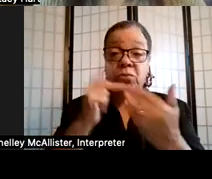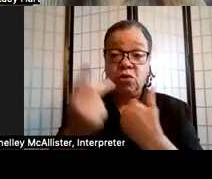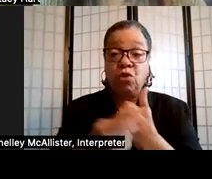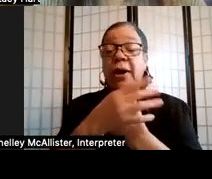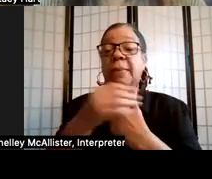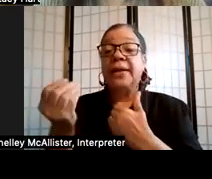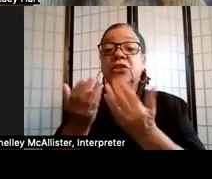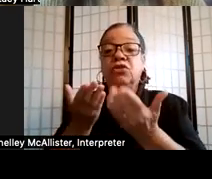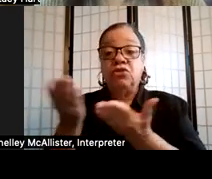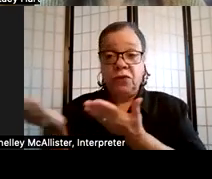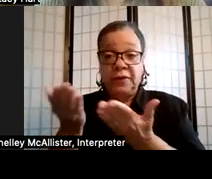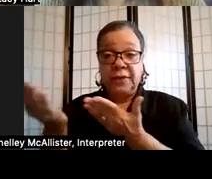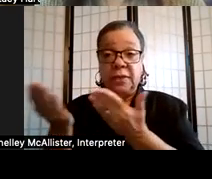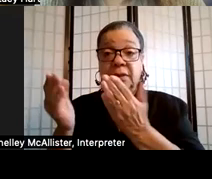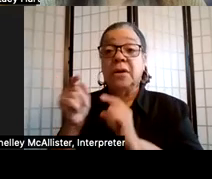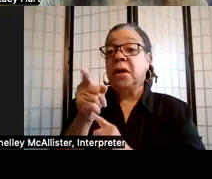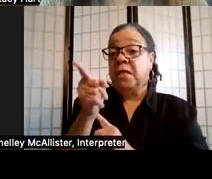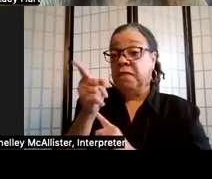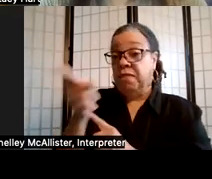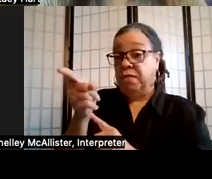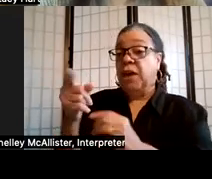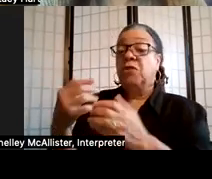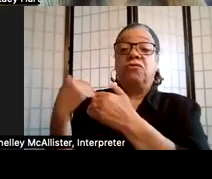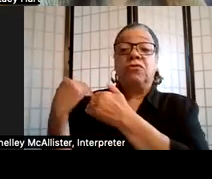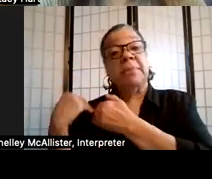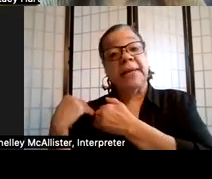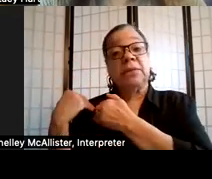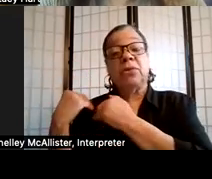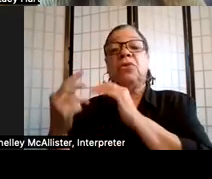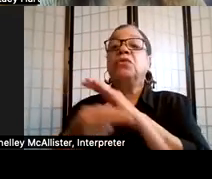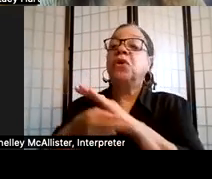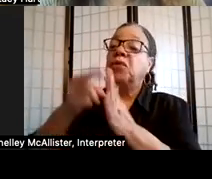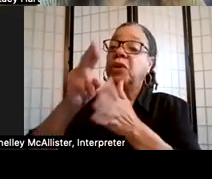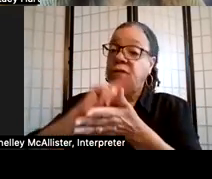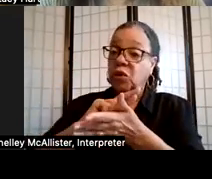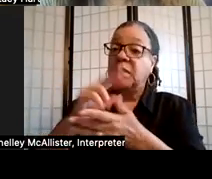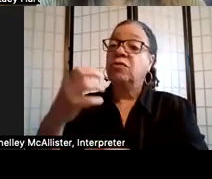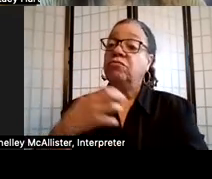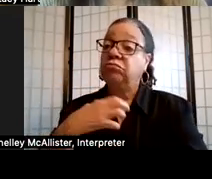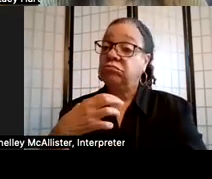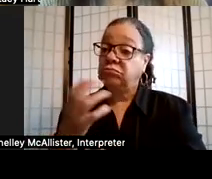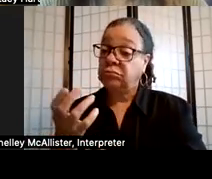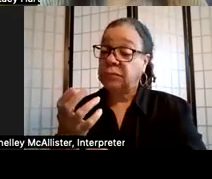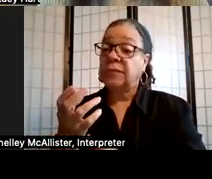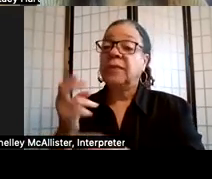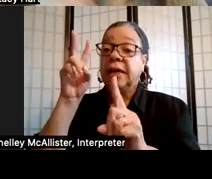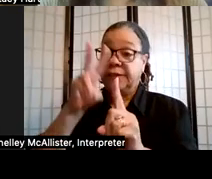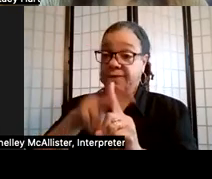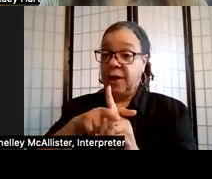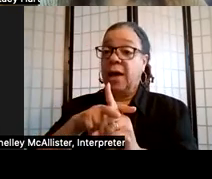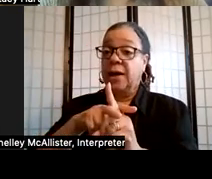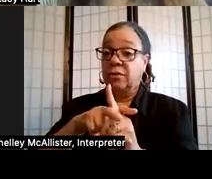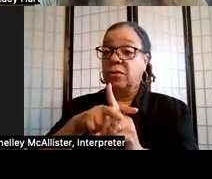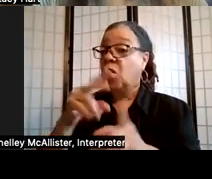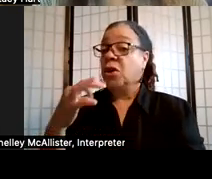services. They are responsible for reviewing grievances that are filed.